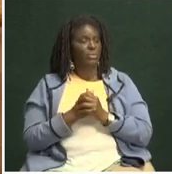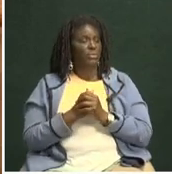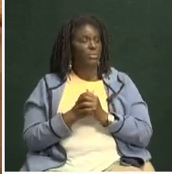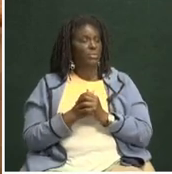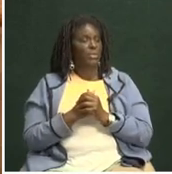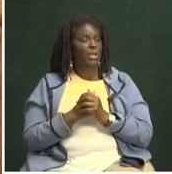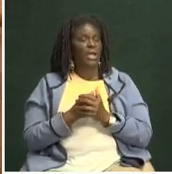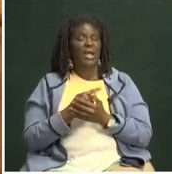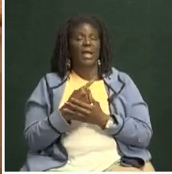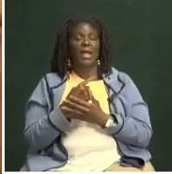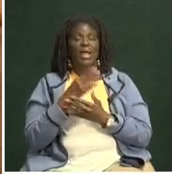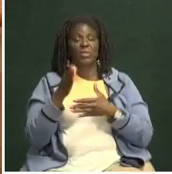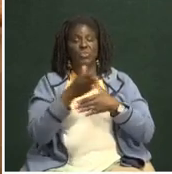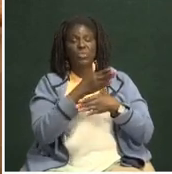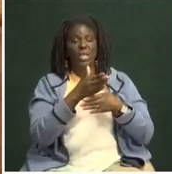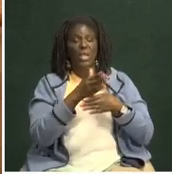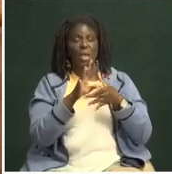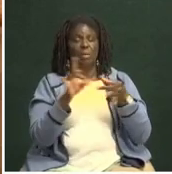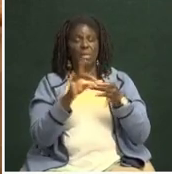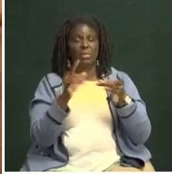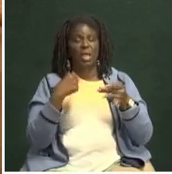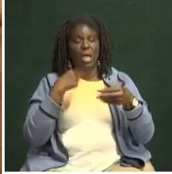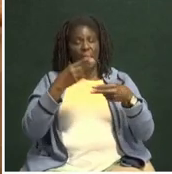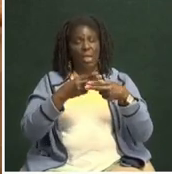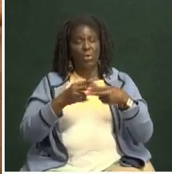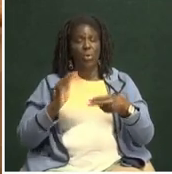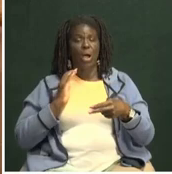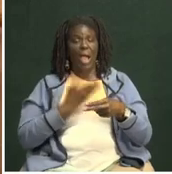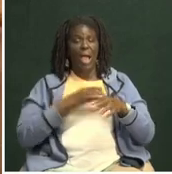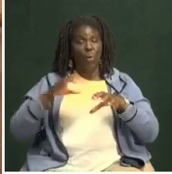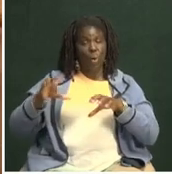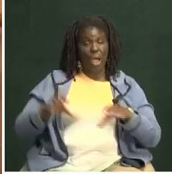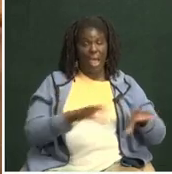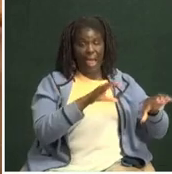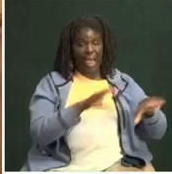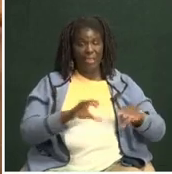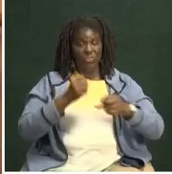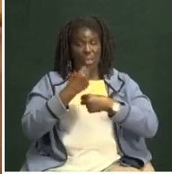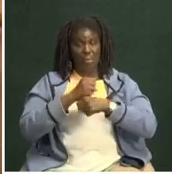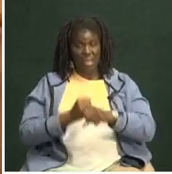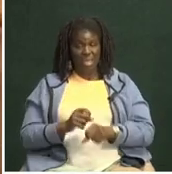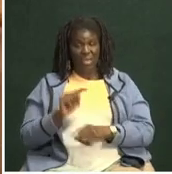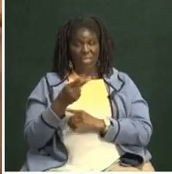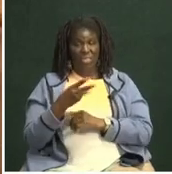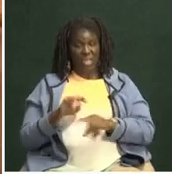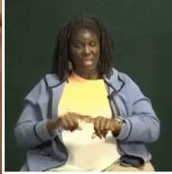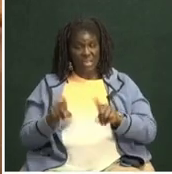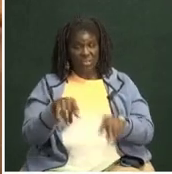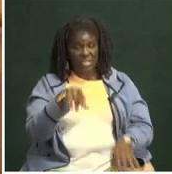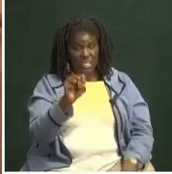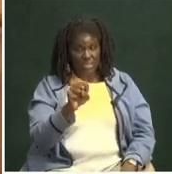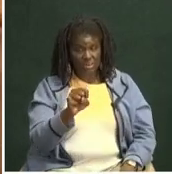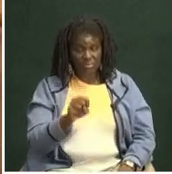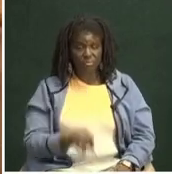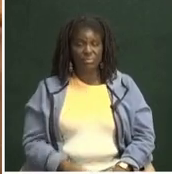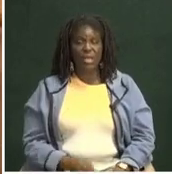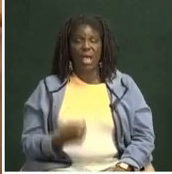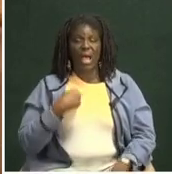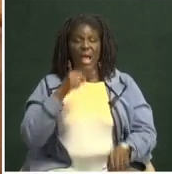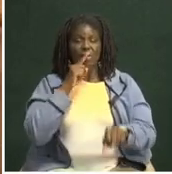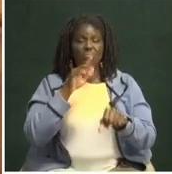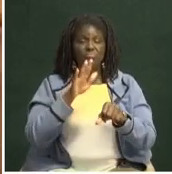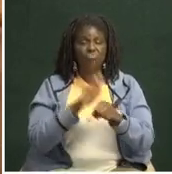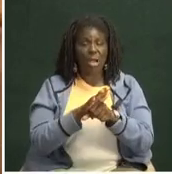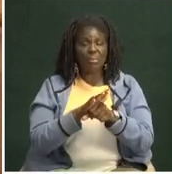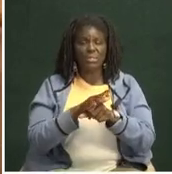important message that I titled, Our Actions Make the Difference. Yes, they do. I promise to